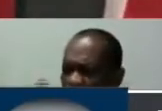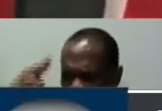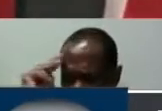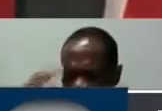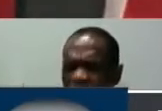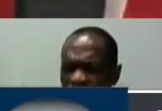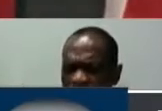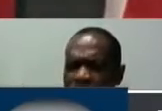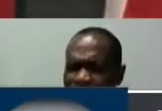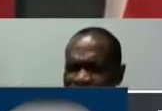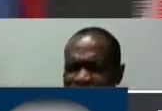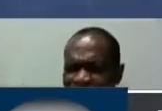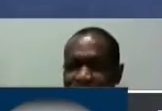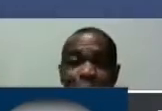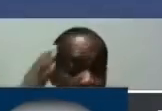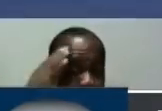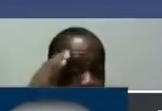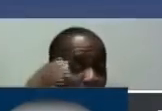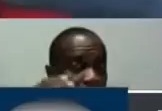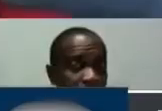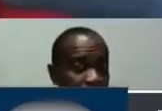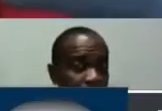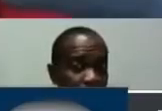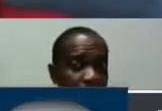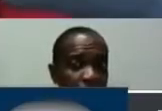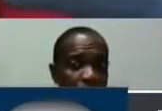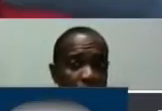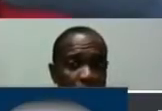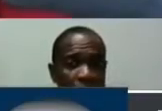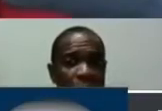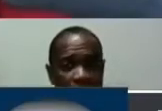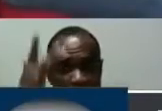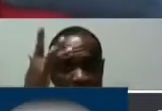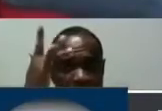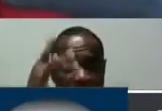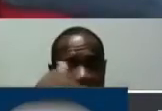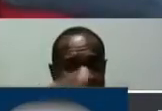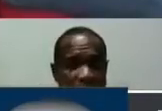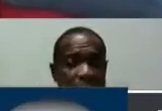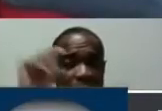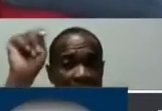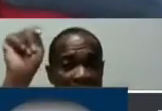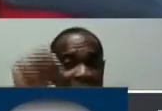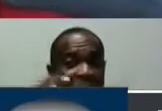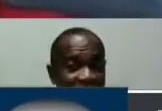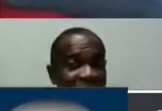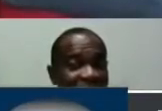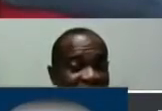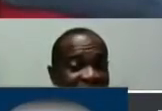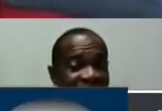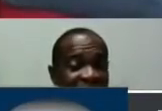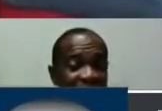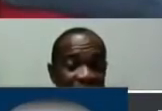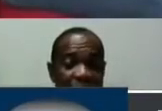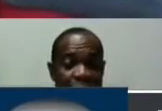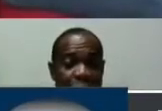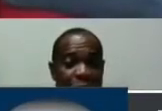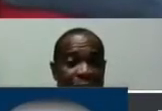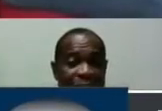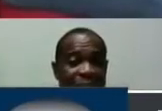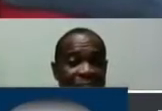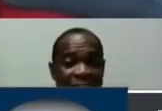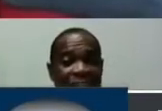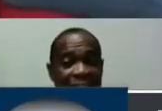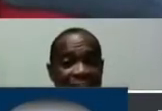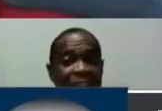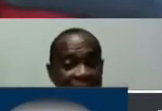I was a patient in Tobago when I did my isolation and quarantine. I contracted COVID in